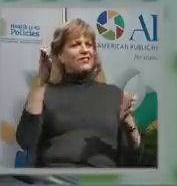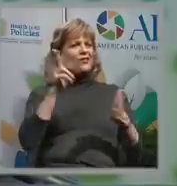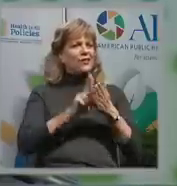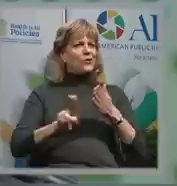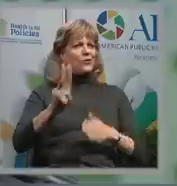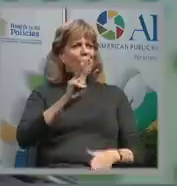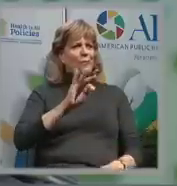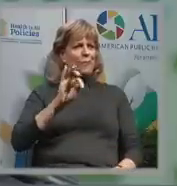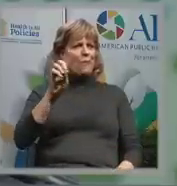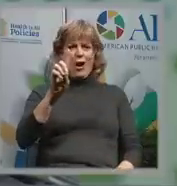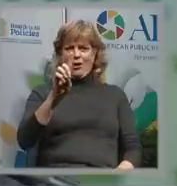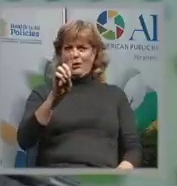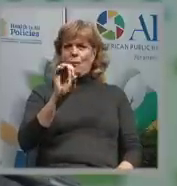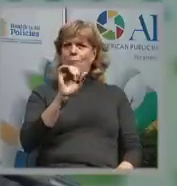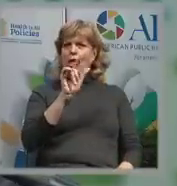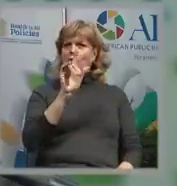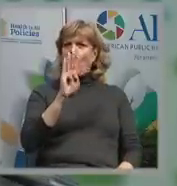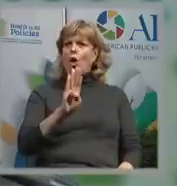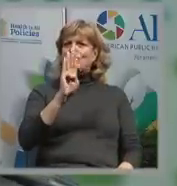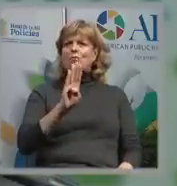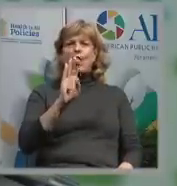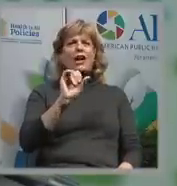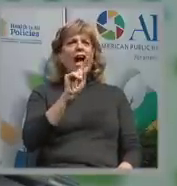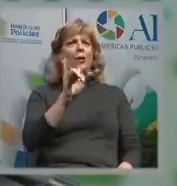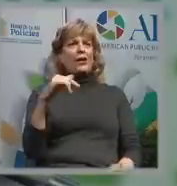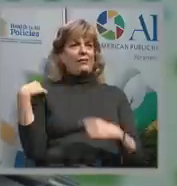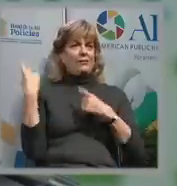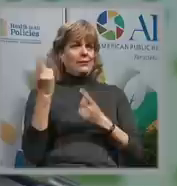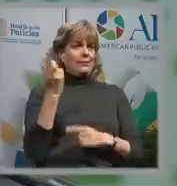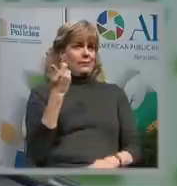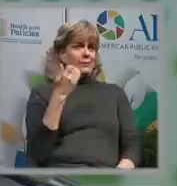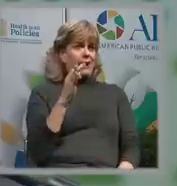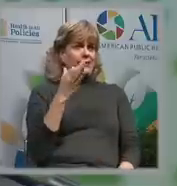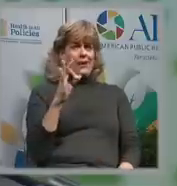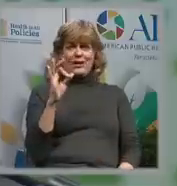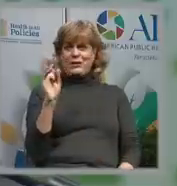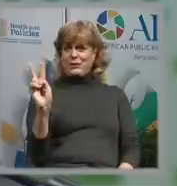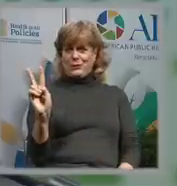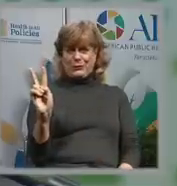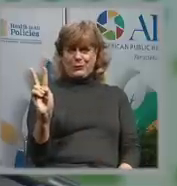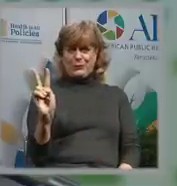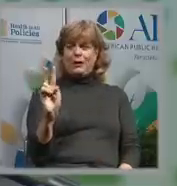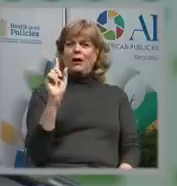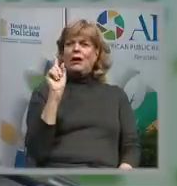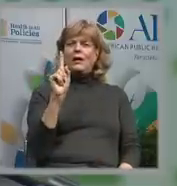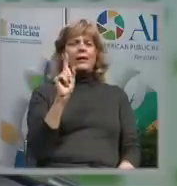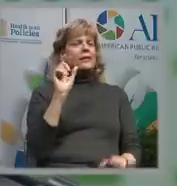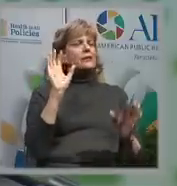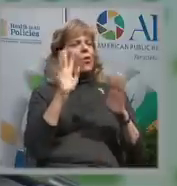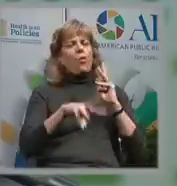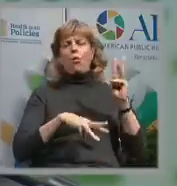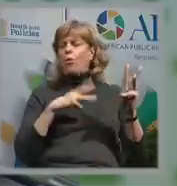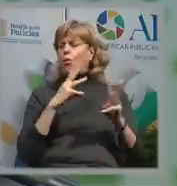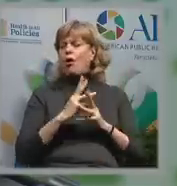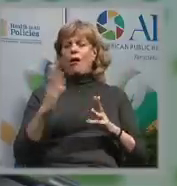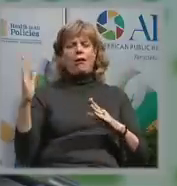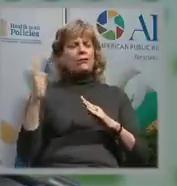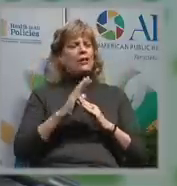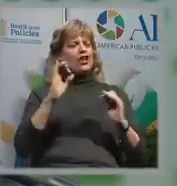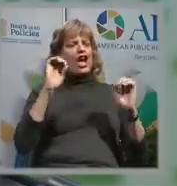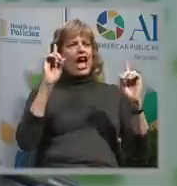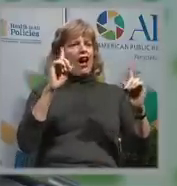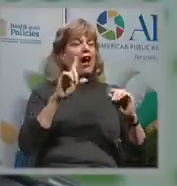of Maryland-Baltimore County since 1992. He is an award-winning educator and consultant on science and